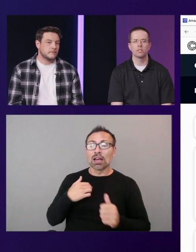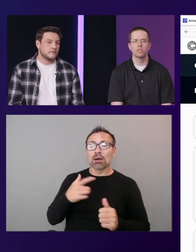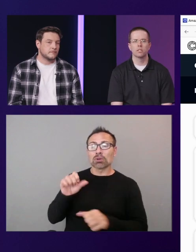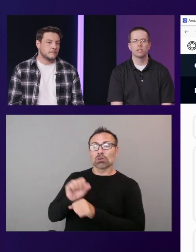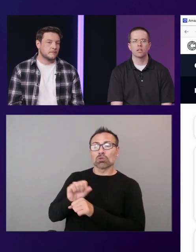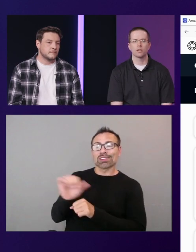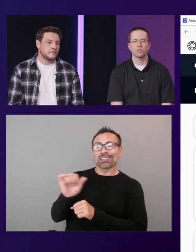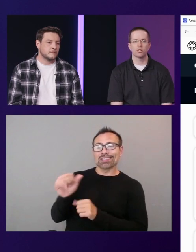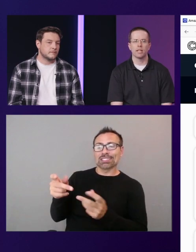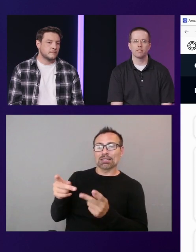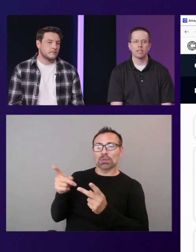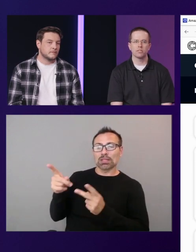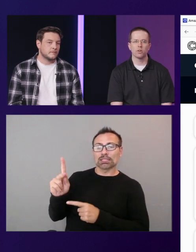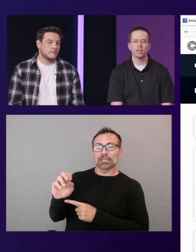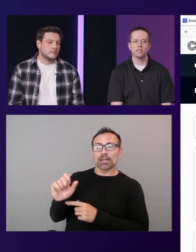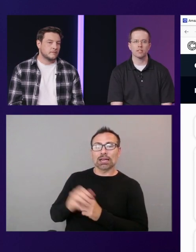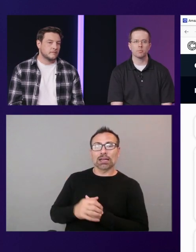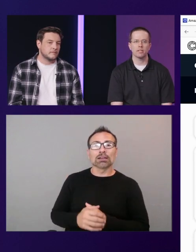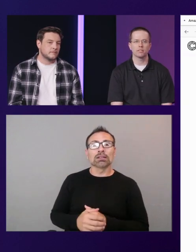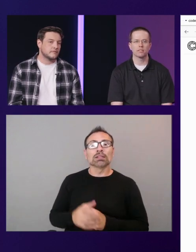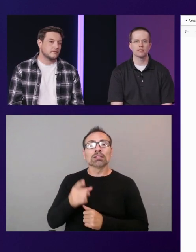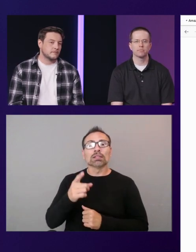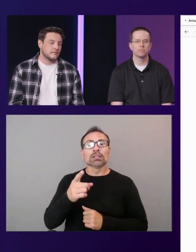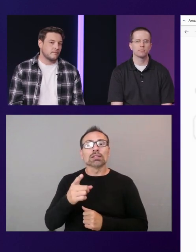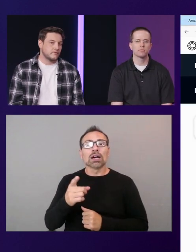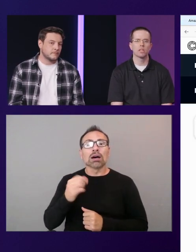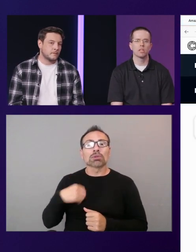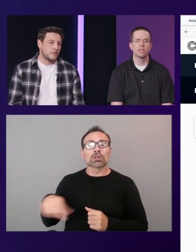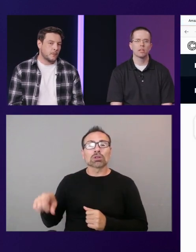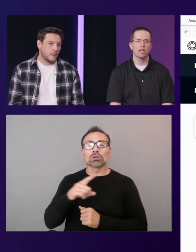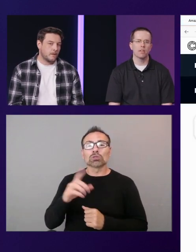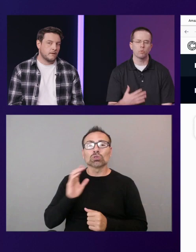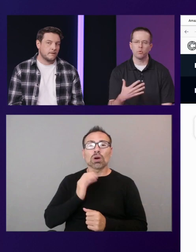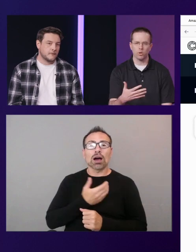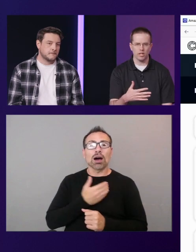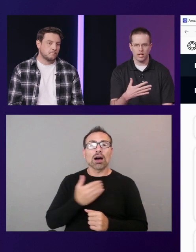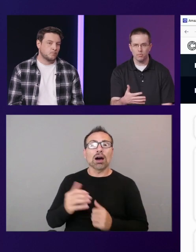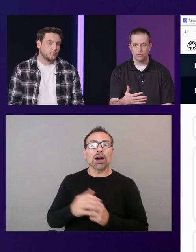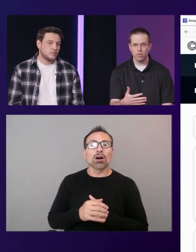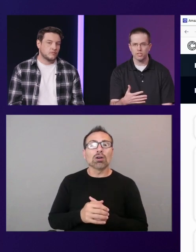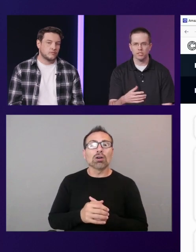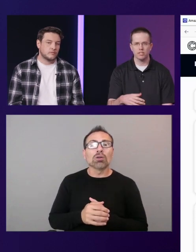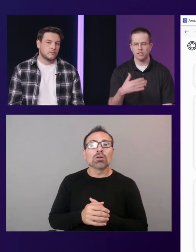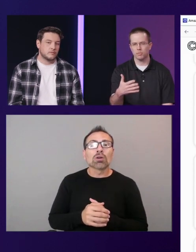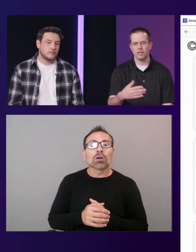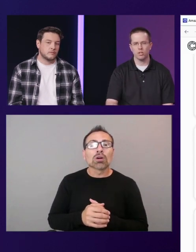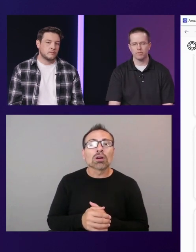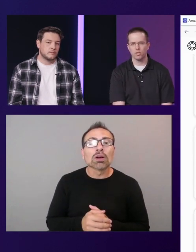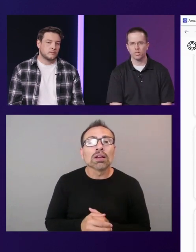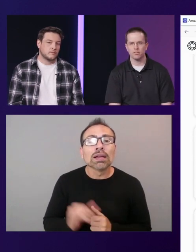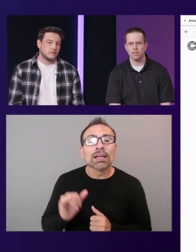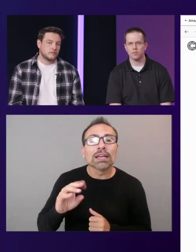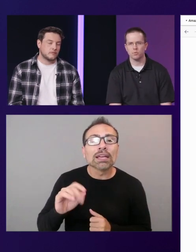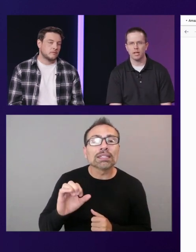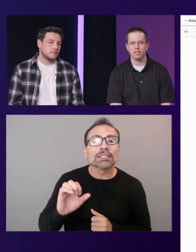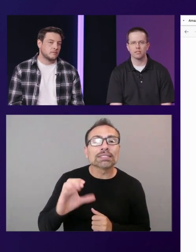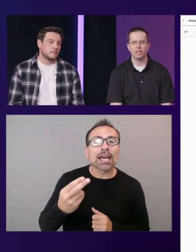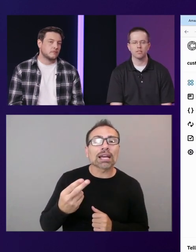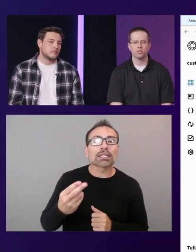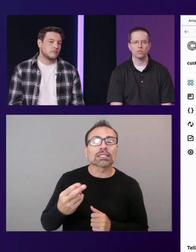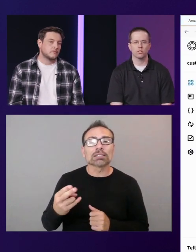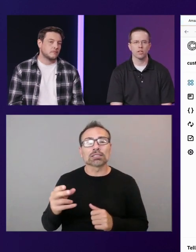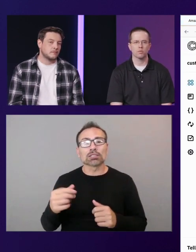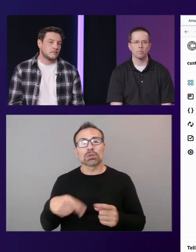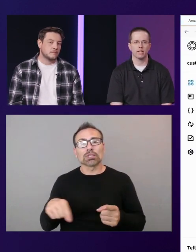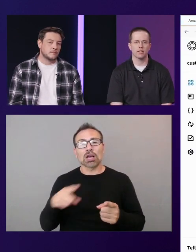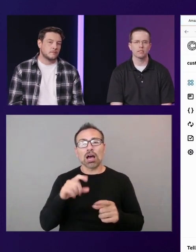of. So I'll navigate to our Initech space. And then we've been working on a number of projects in here, but I know I've got to work on the customer backend today,